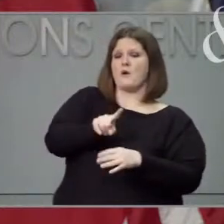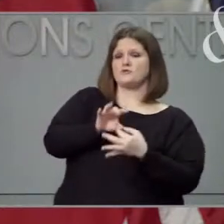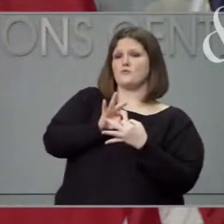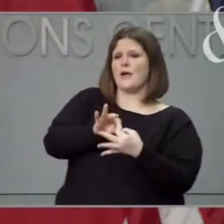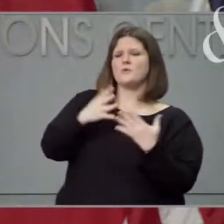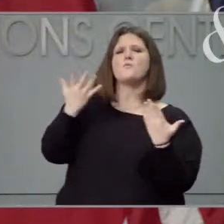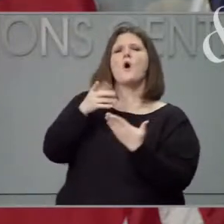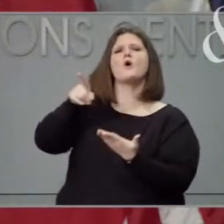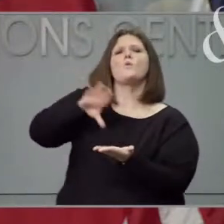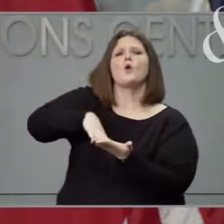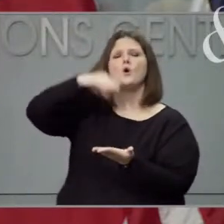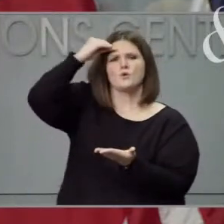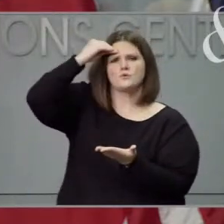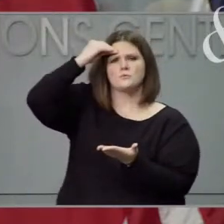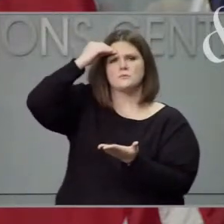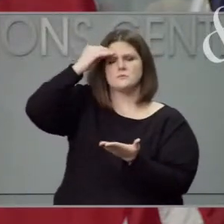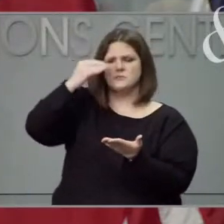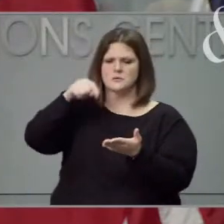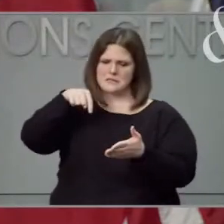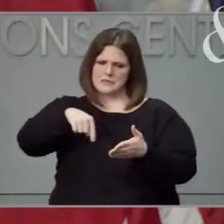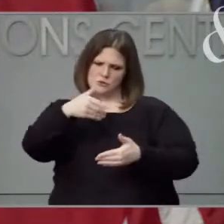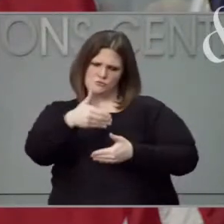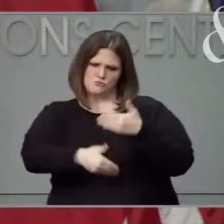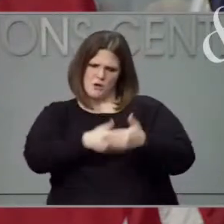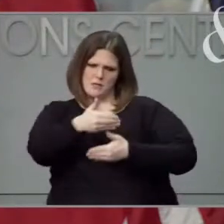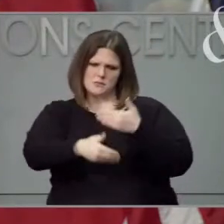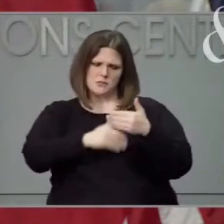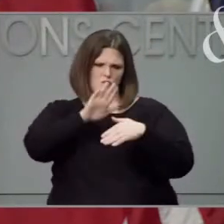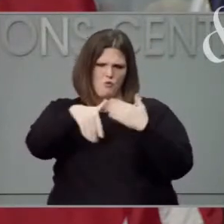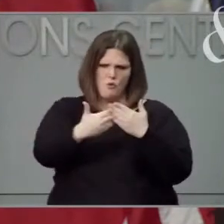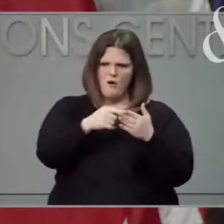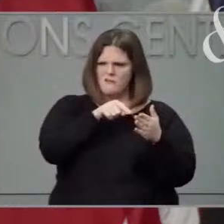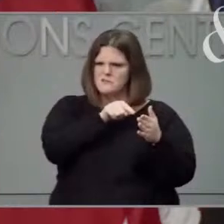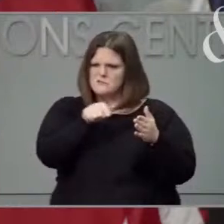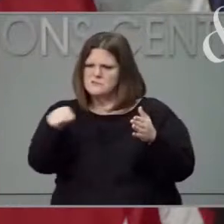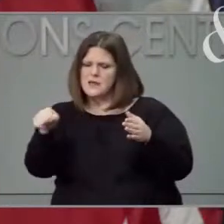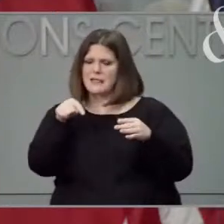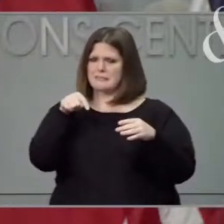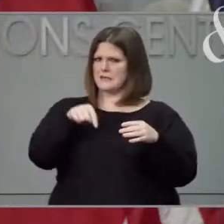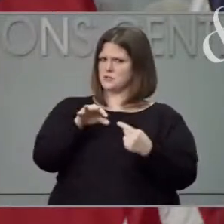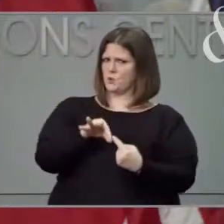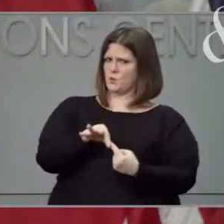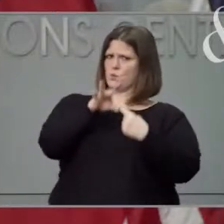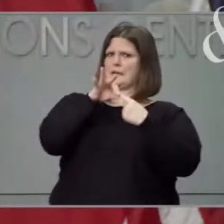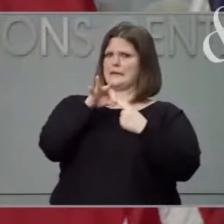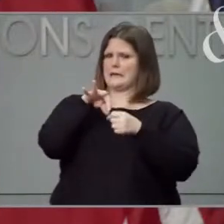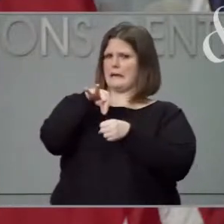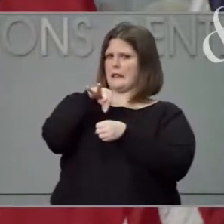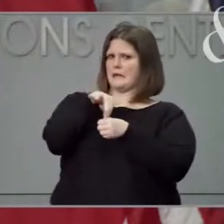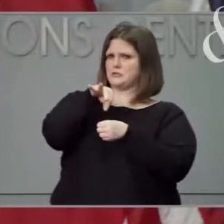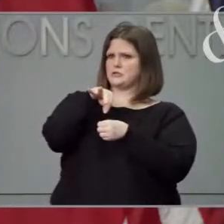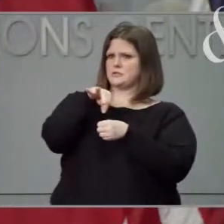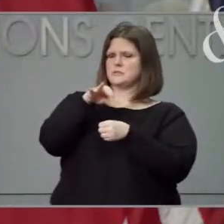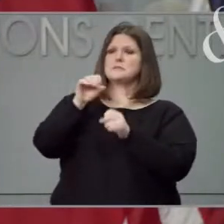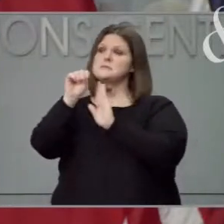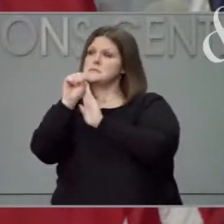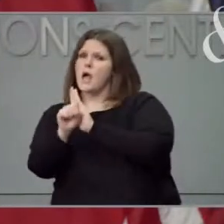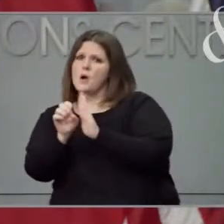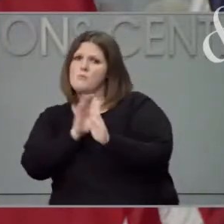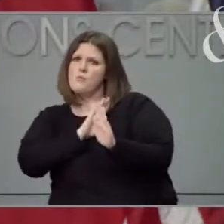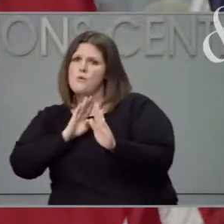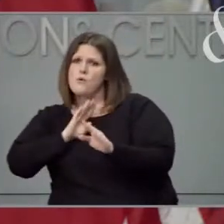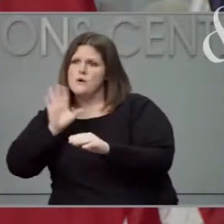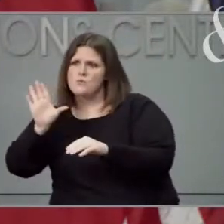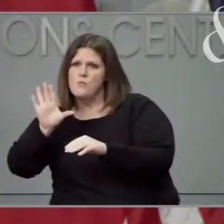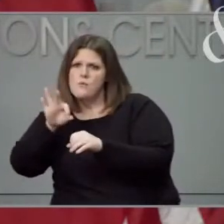lessons learned as a result of all this. This has definitely been a very unique election, I guess, for the State Board of Elections, for all the counties